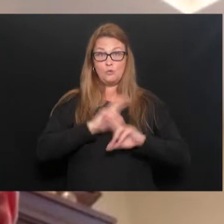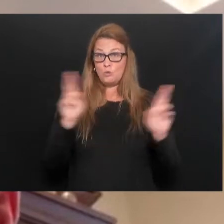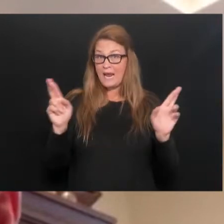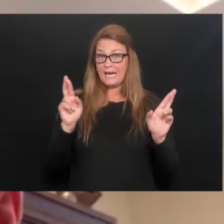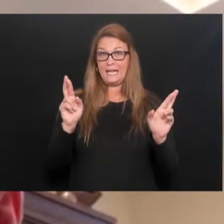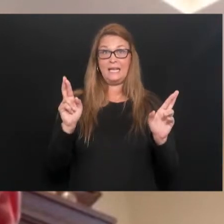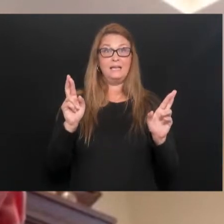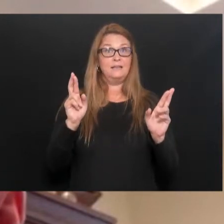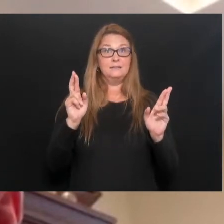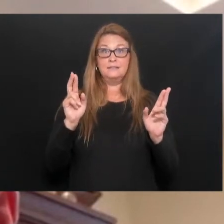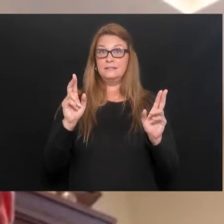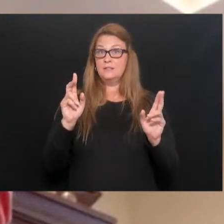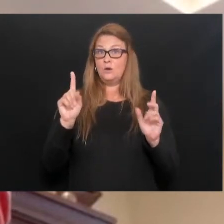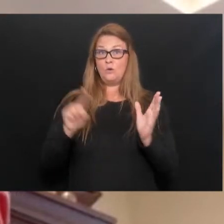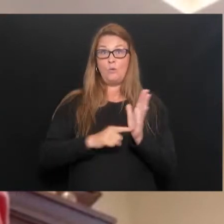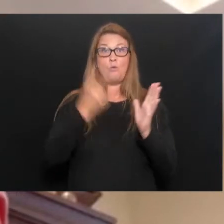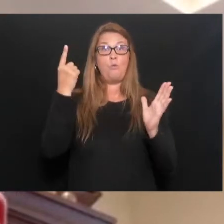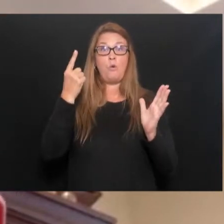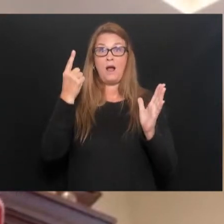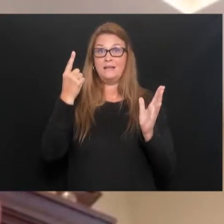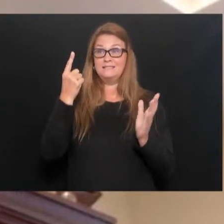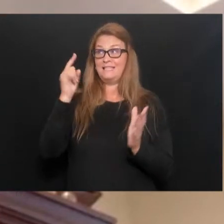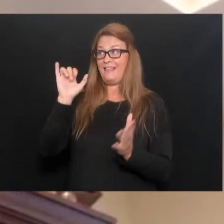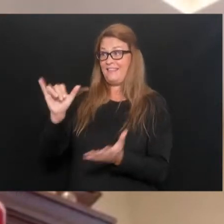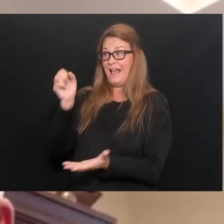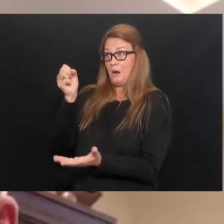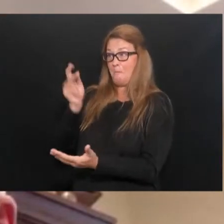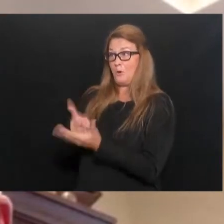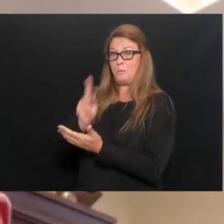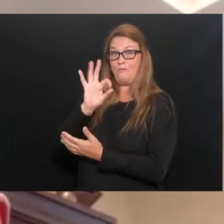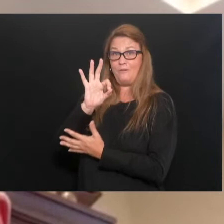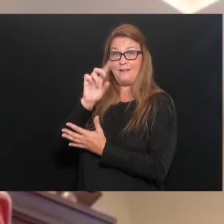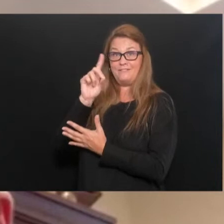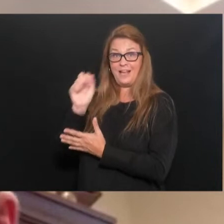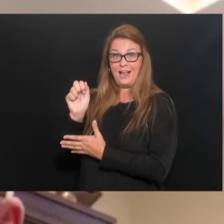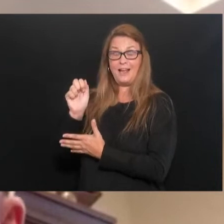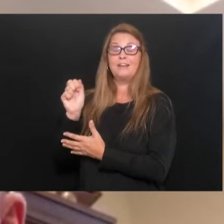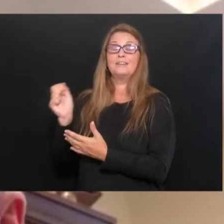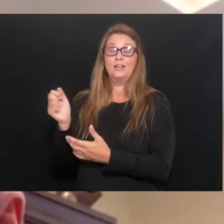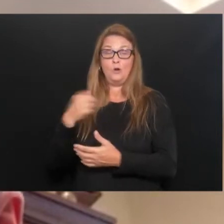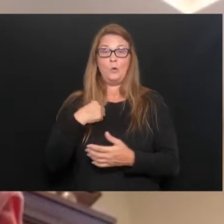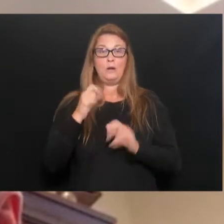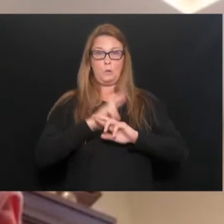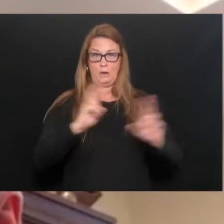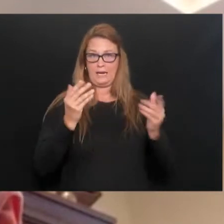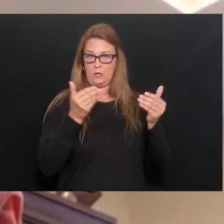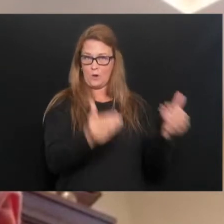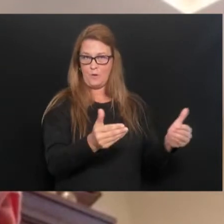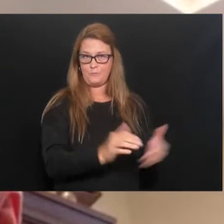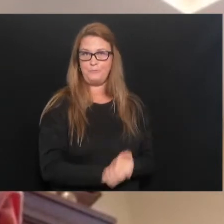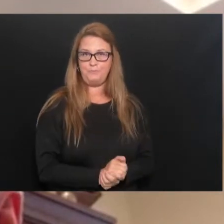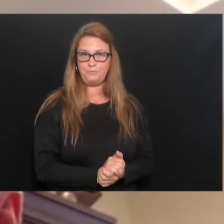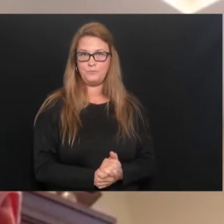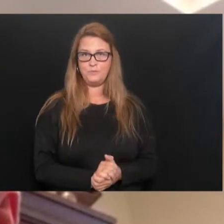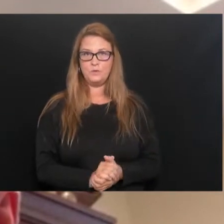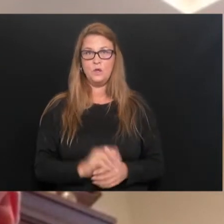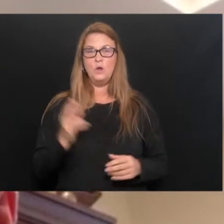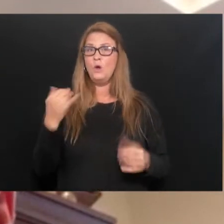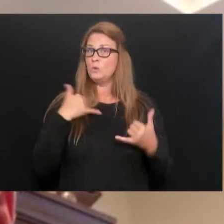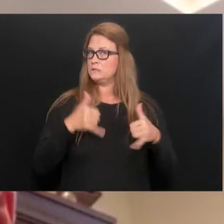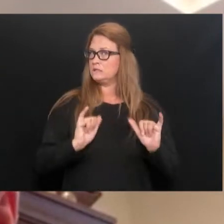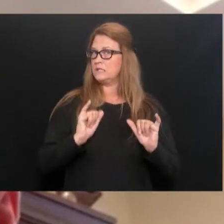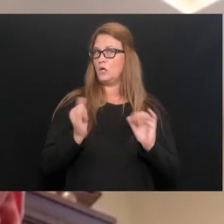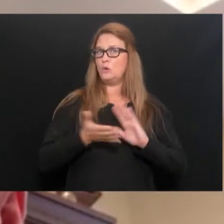and ready when that approval comes. We continue to work the antibody